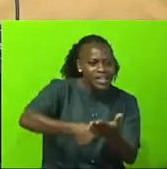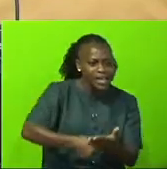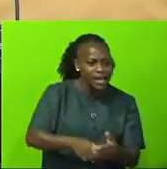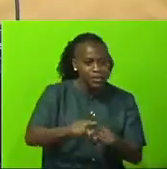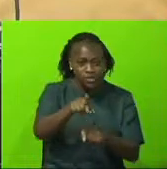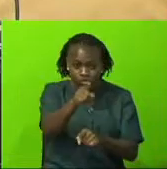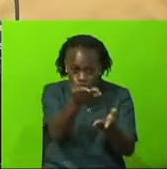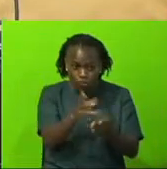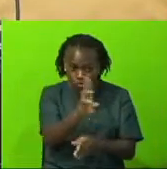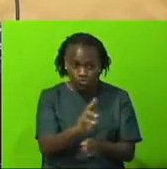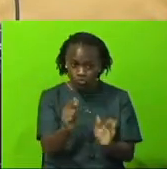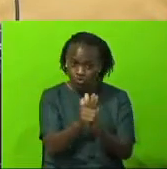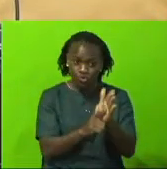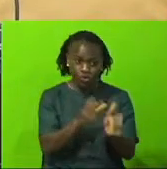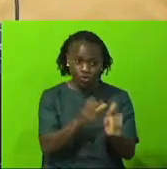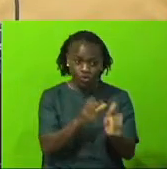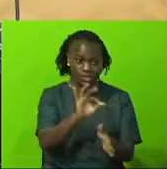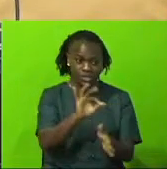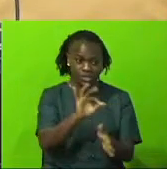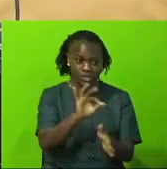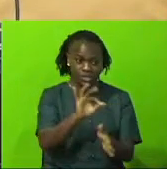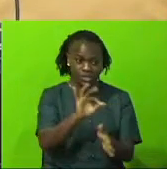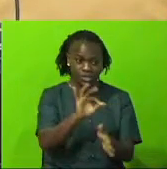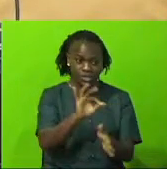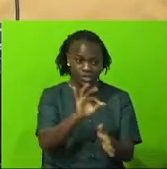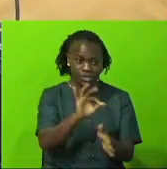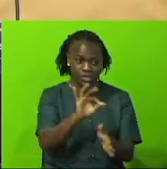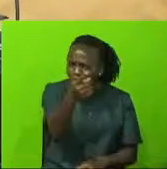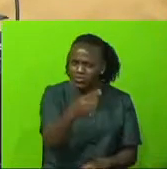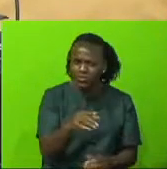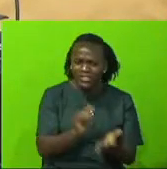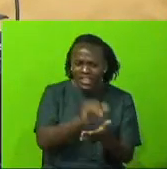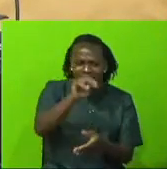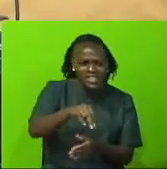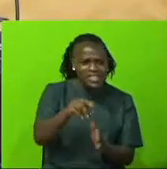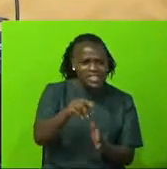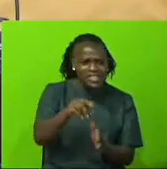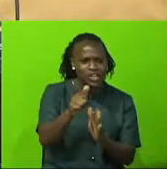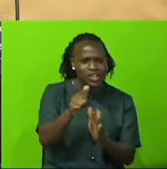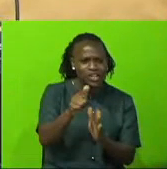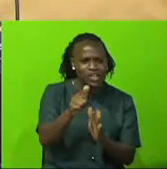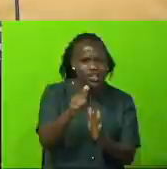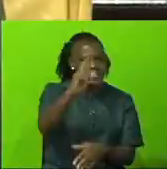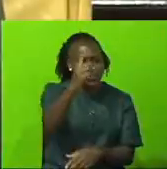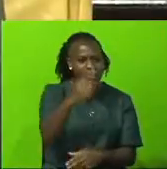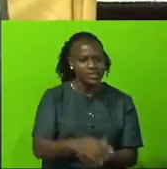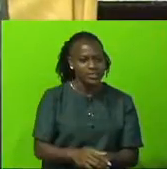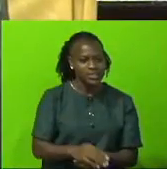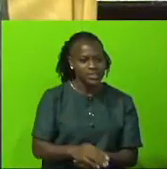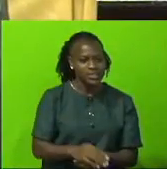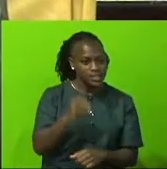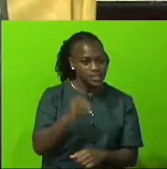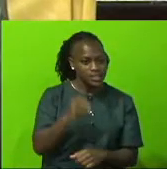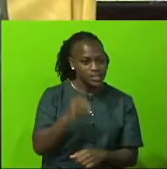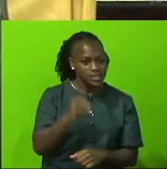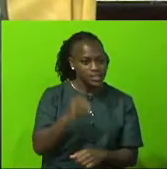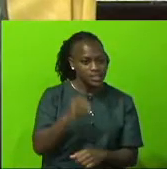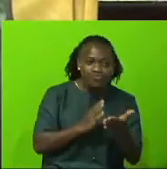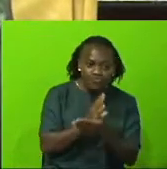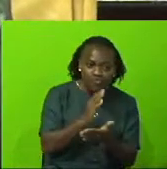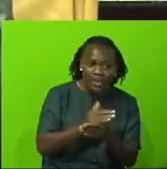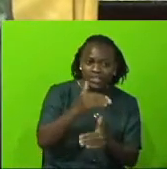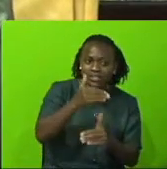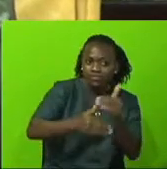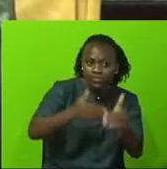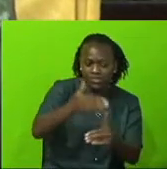93.1. Who told you it is Order 93.1 that you have to use? He has used the proper procedure. Wait